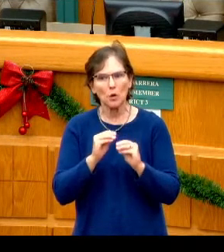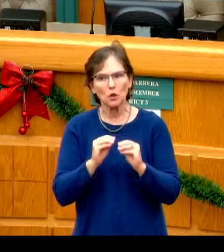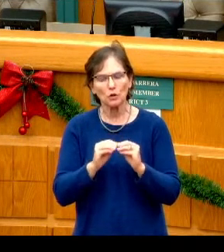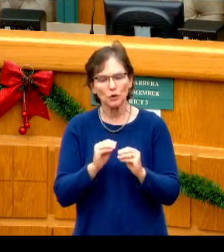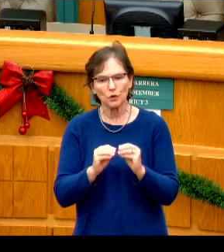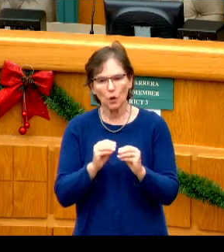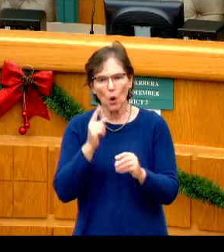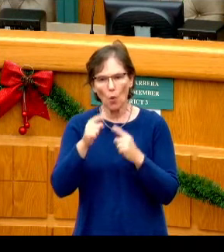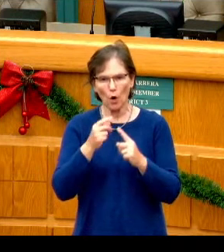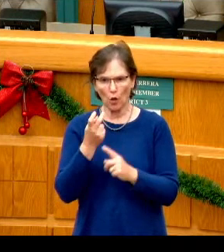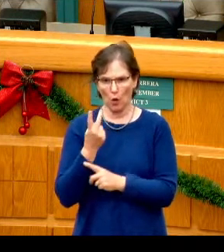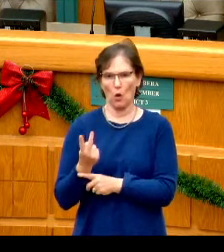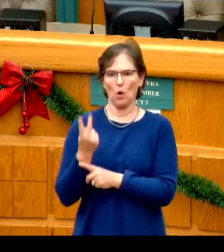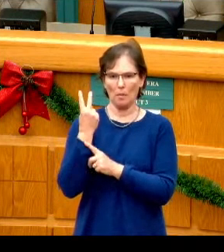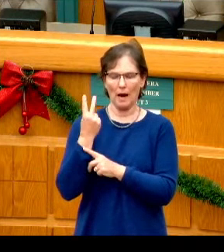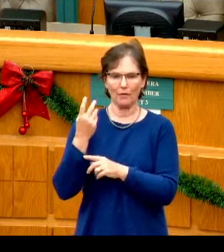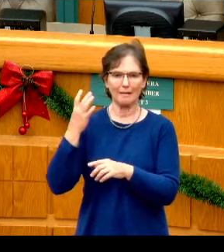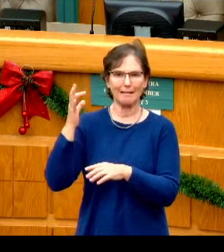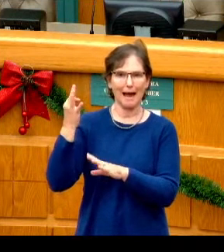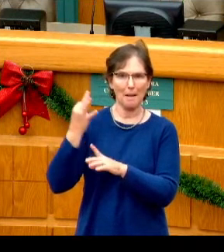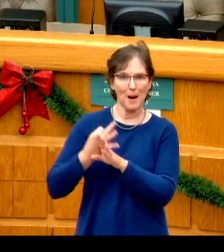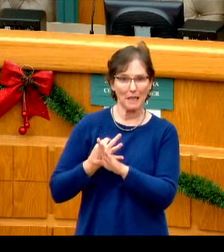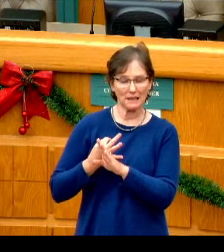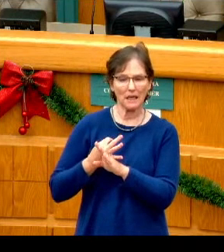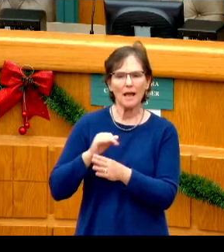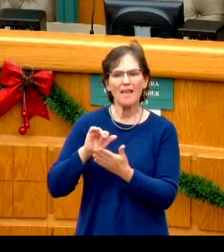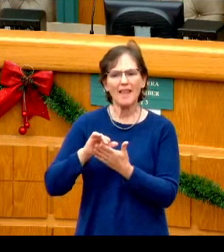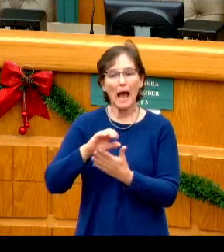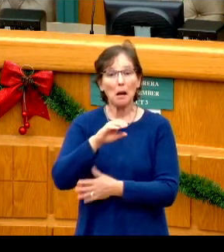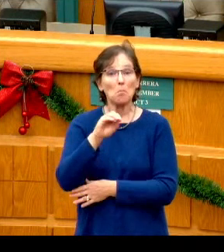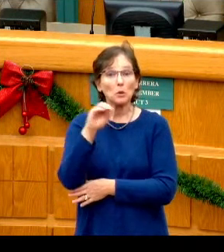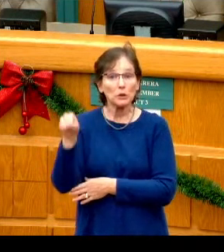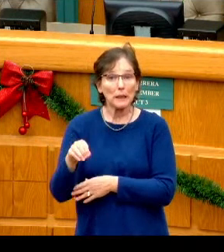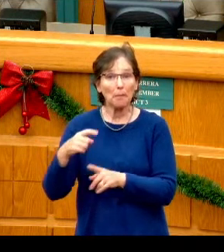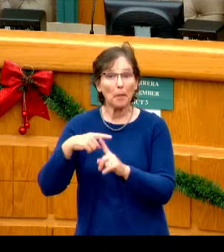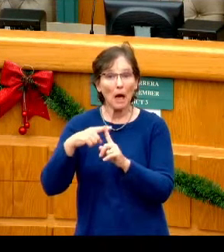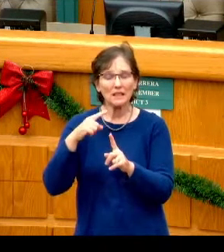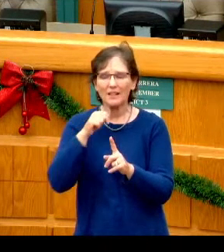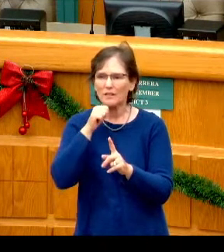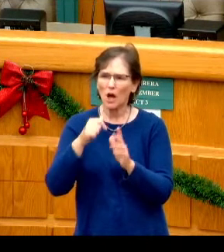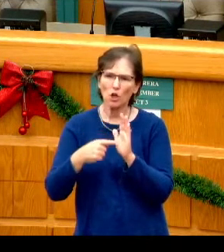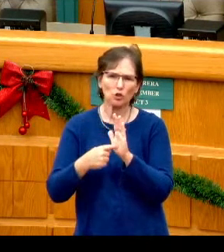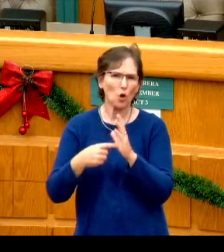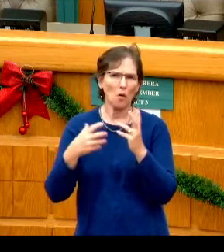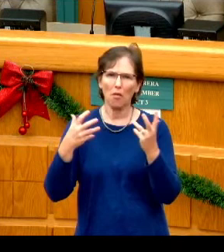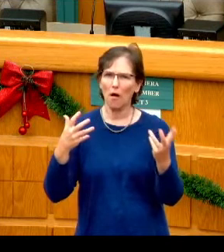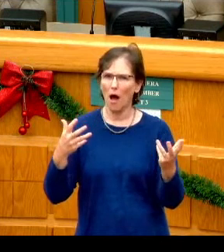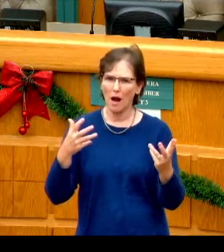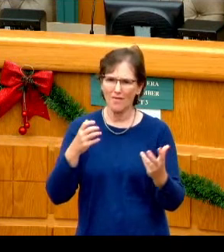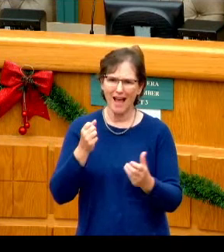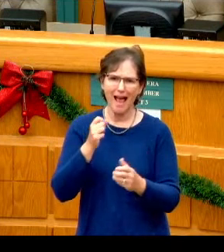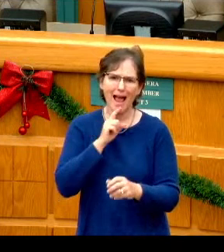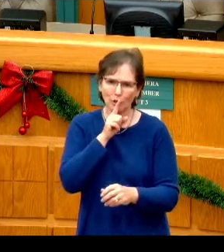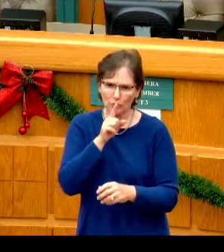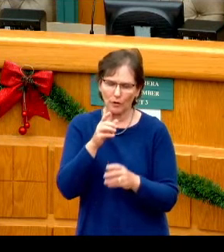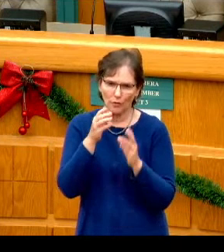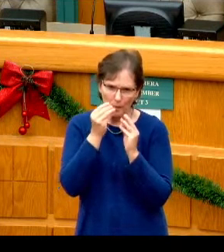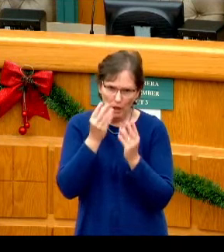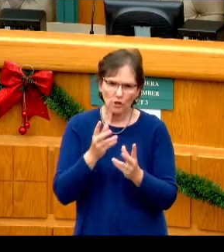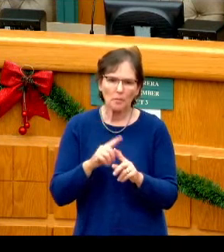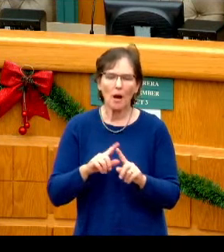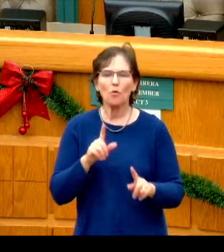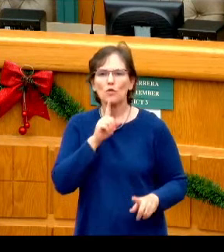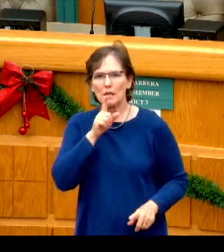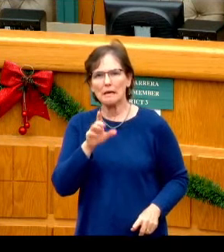9 months, percent positives don't tell you all that much, but we'll keep showing this. The cases is really where it's at.